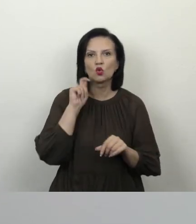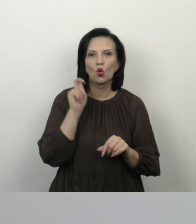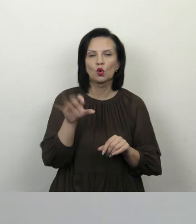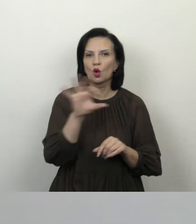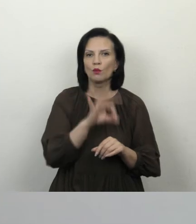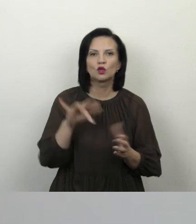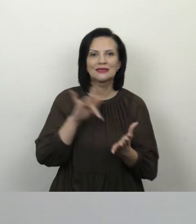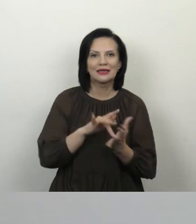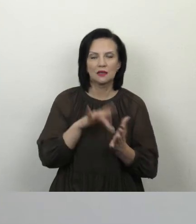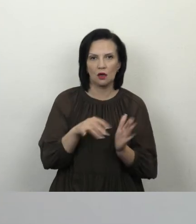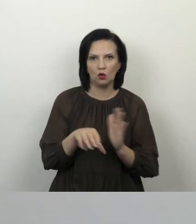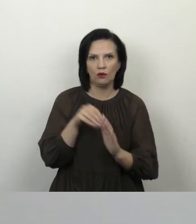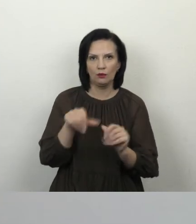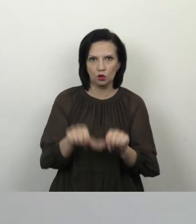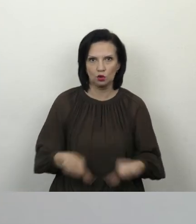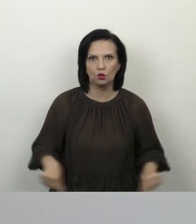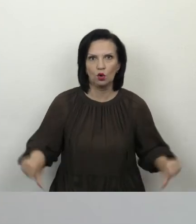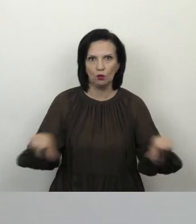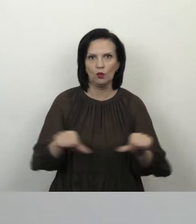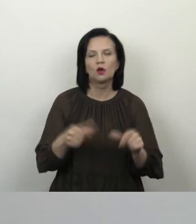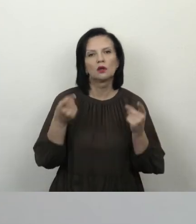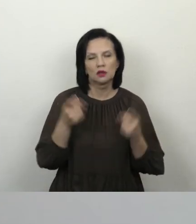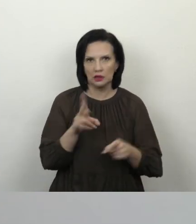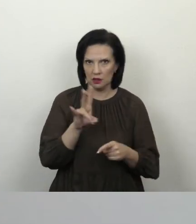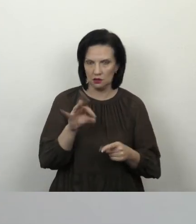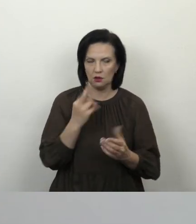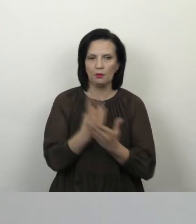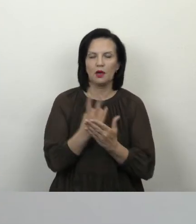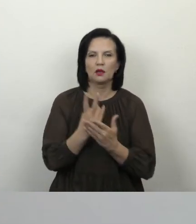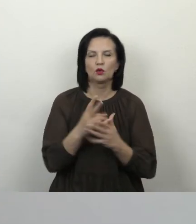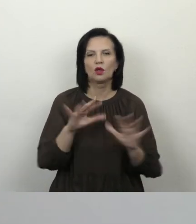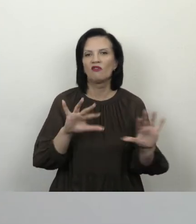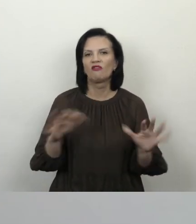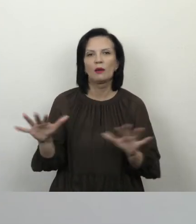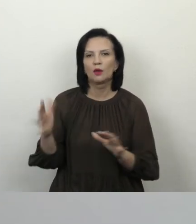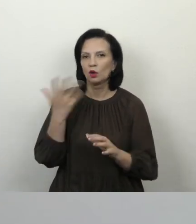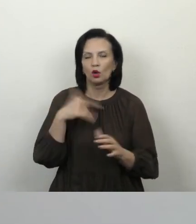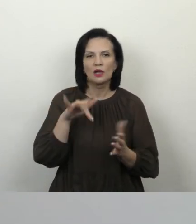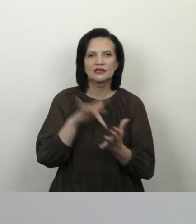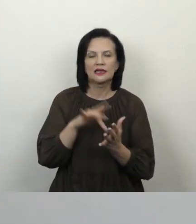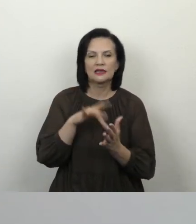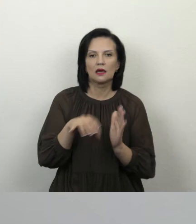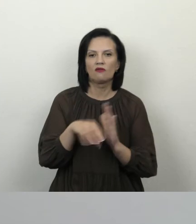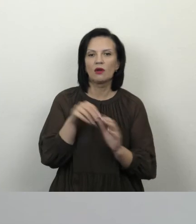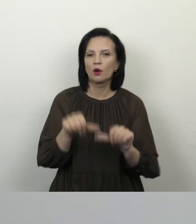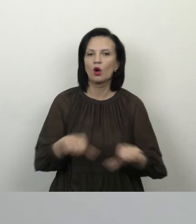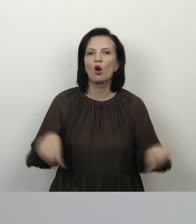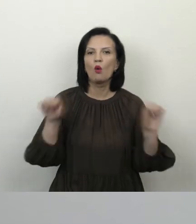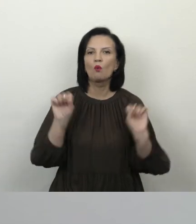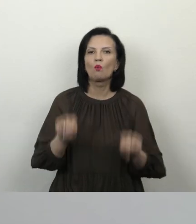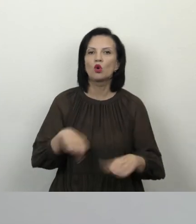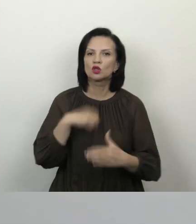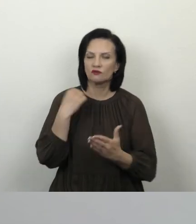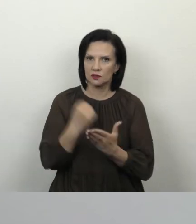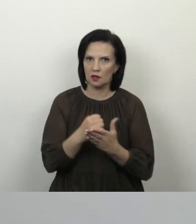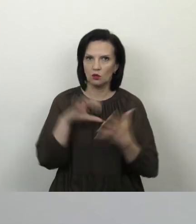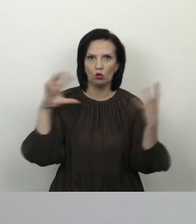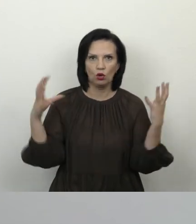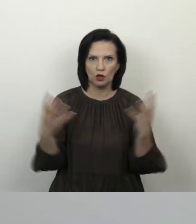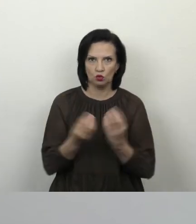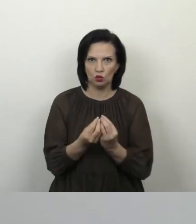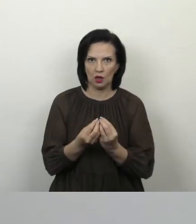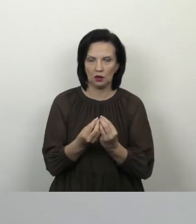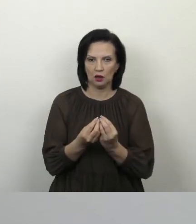The law of Ukraine on the Central Election Commission really suggests a number of cases when the CEC